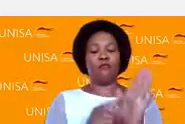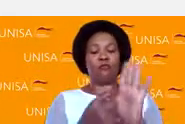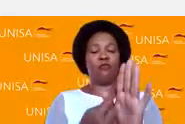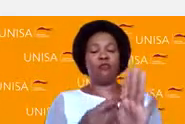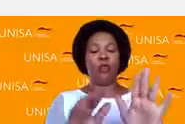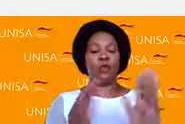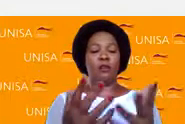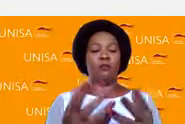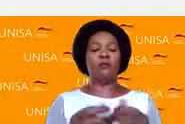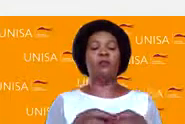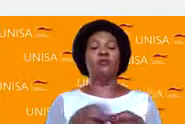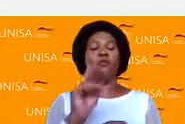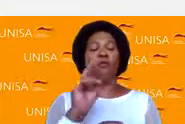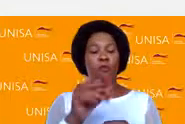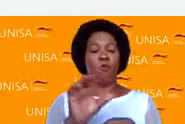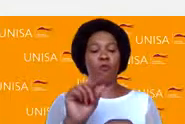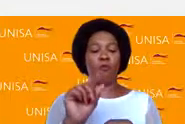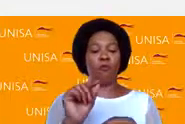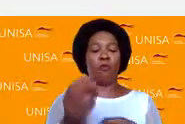submitted this specific file.